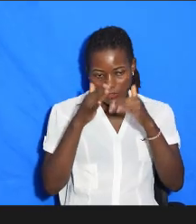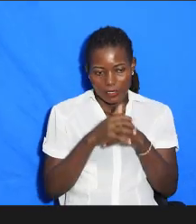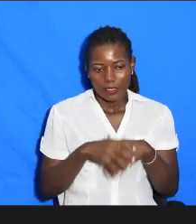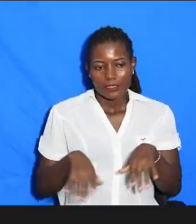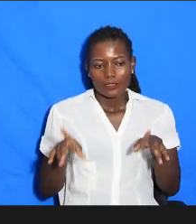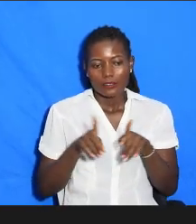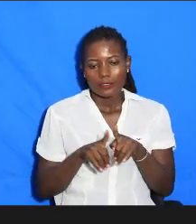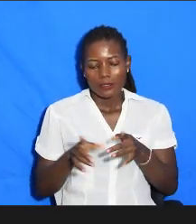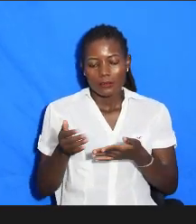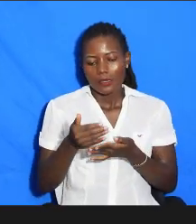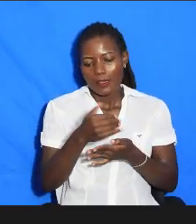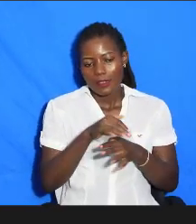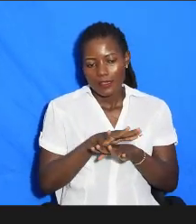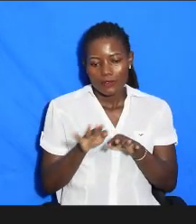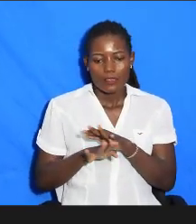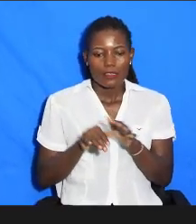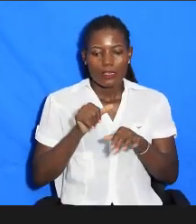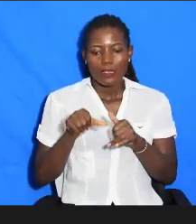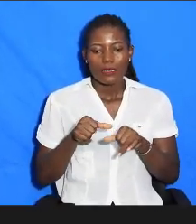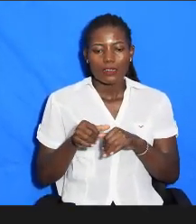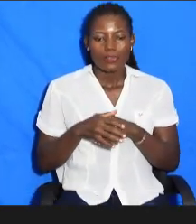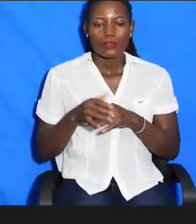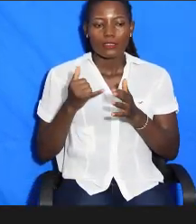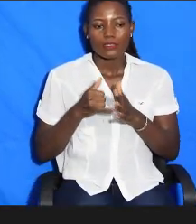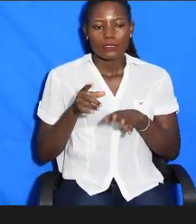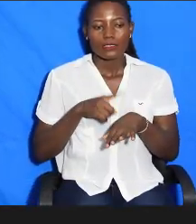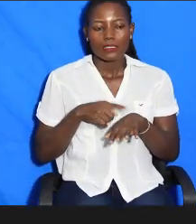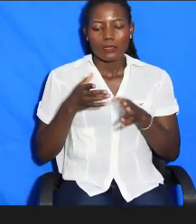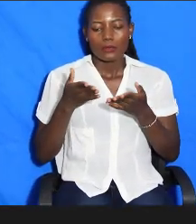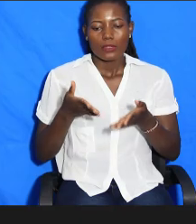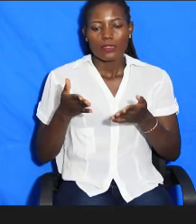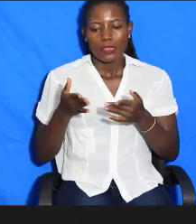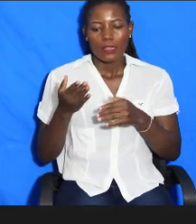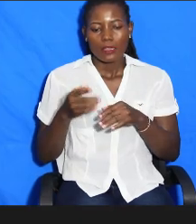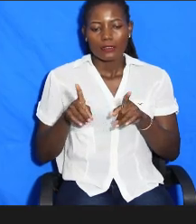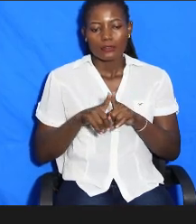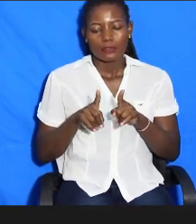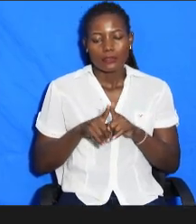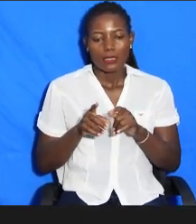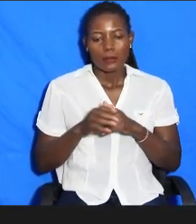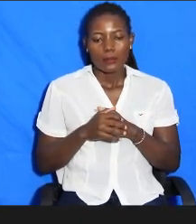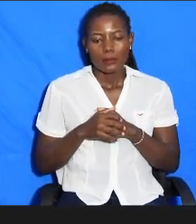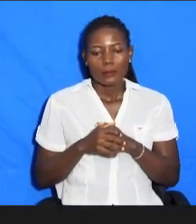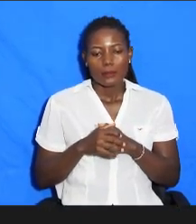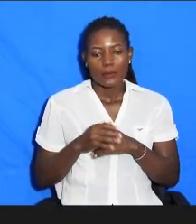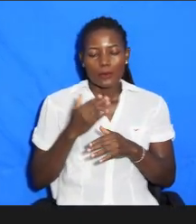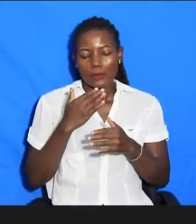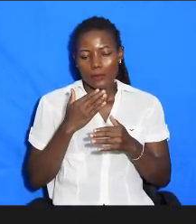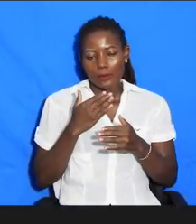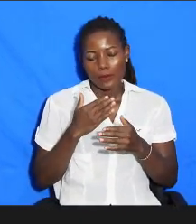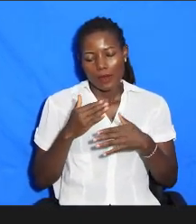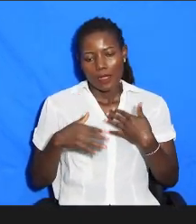just to kind of gather everything around because it's the moment that you are there. And of course, it's a privilege. I do not take it for granted.